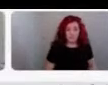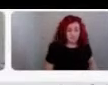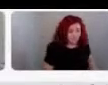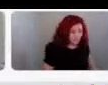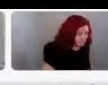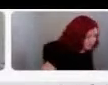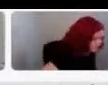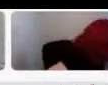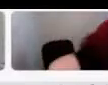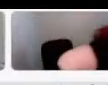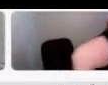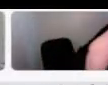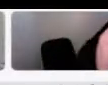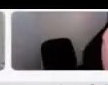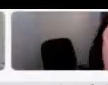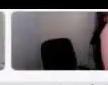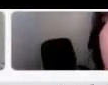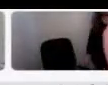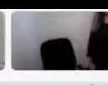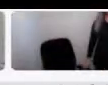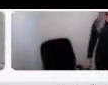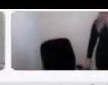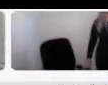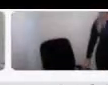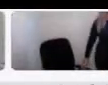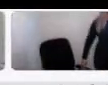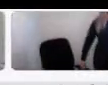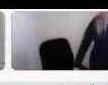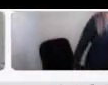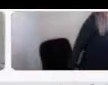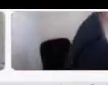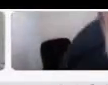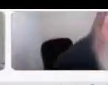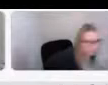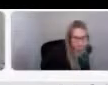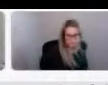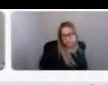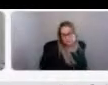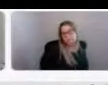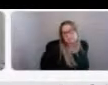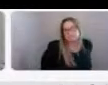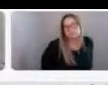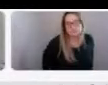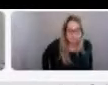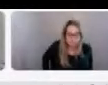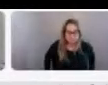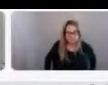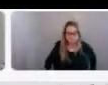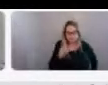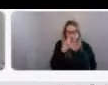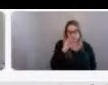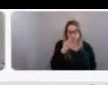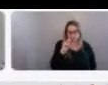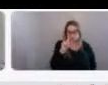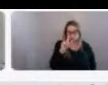thank you the next speaker is linda dugan followed by pete rios linda